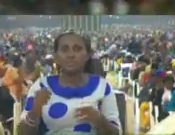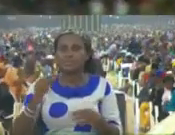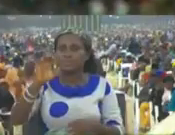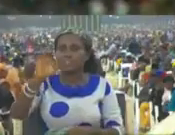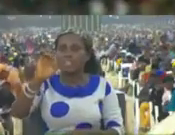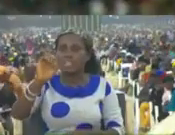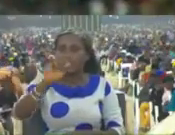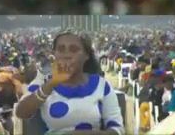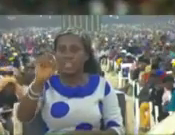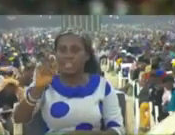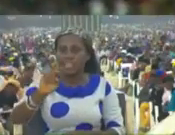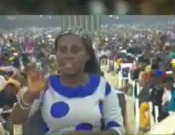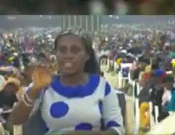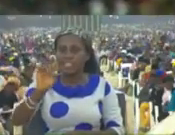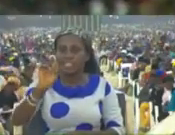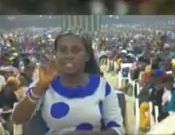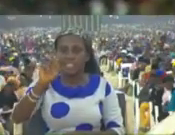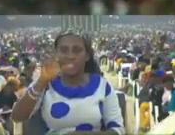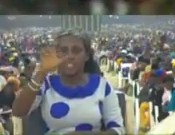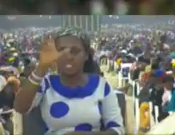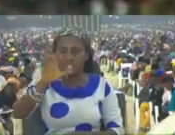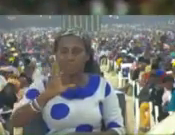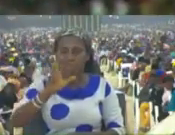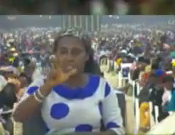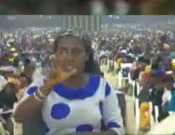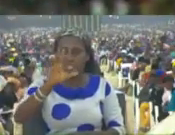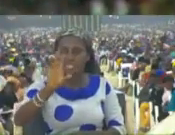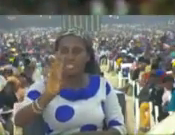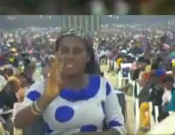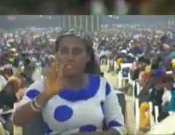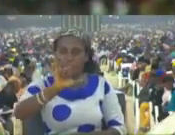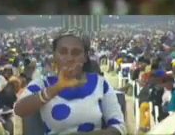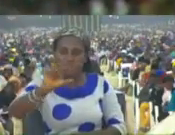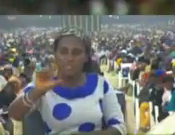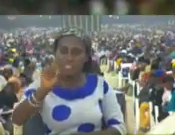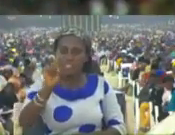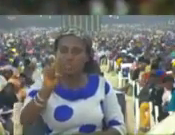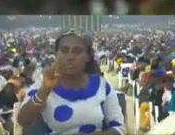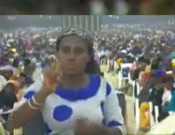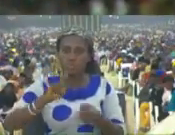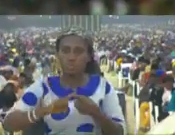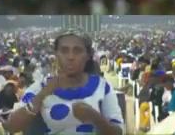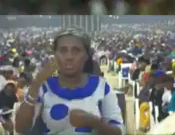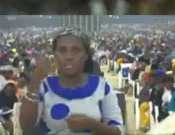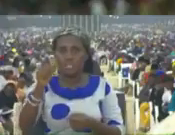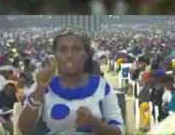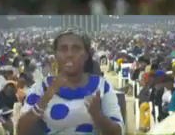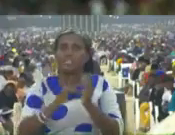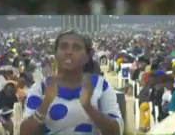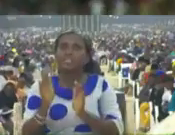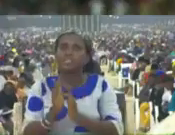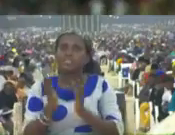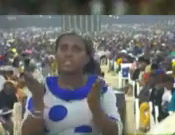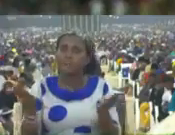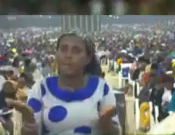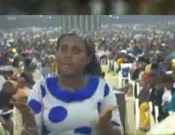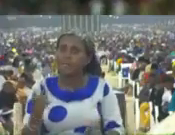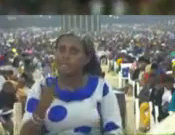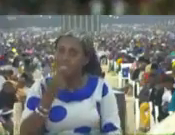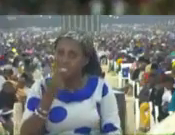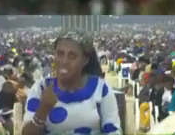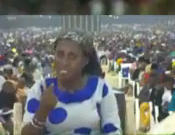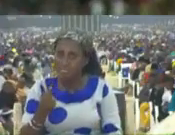Ezekiel 37, from verse 1 to 10, Ezekiel 37, 1 to 10, the Bible said